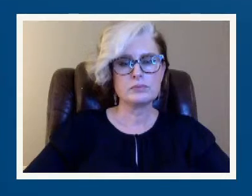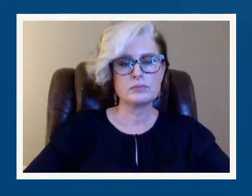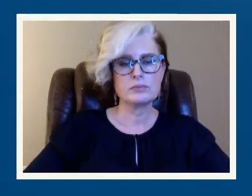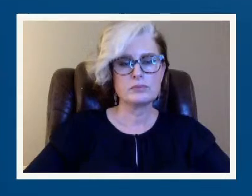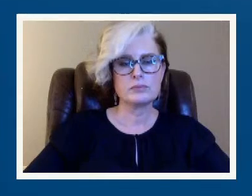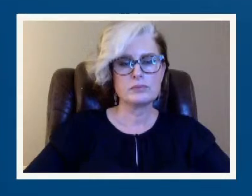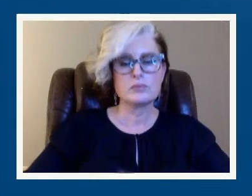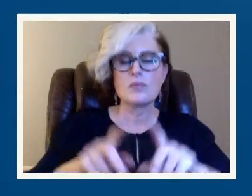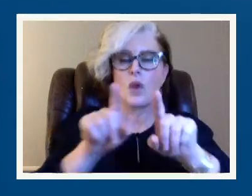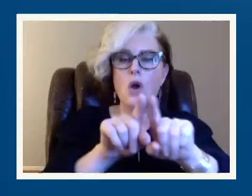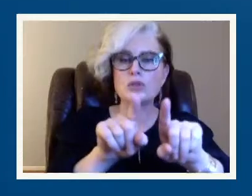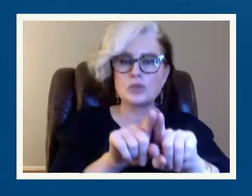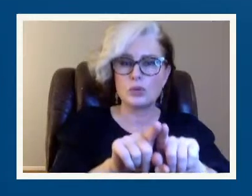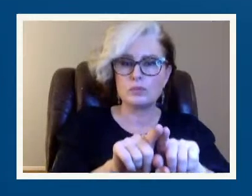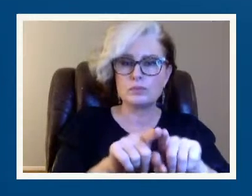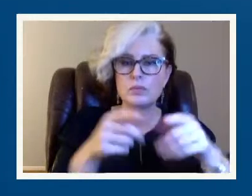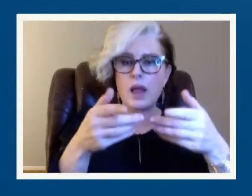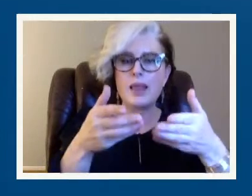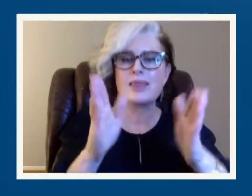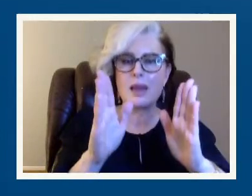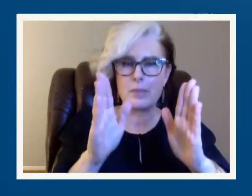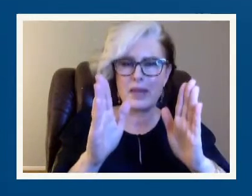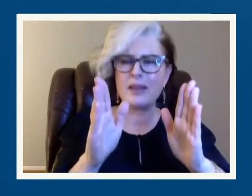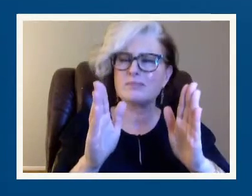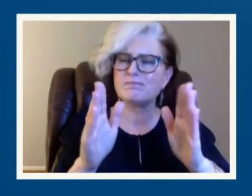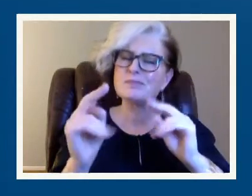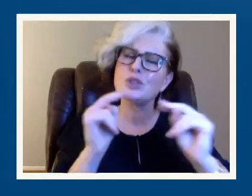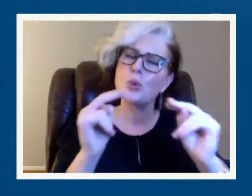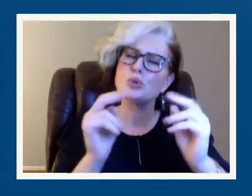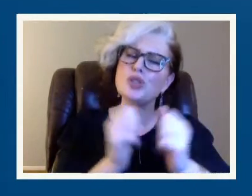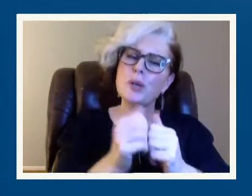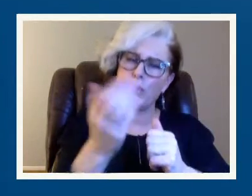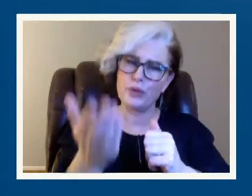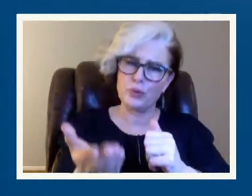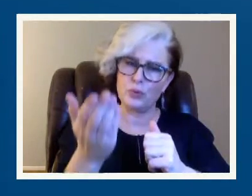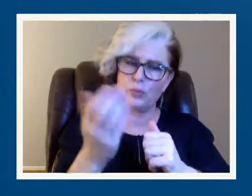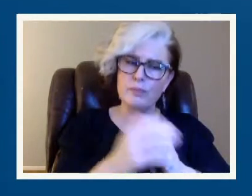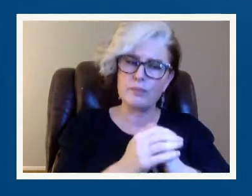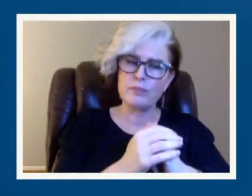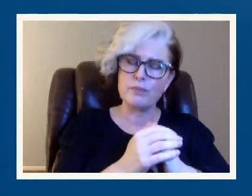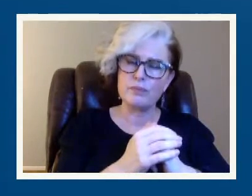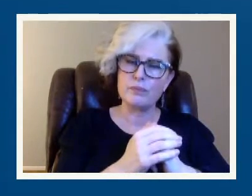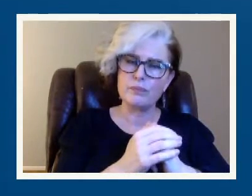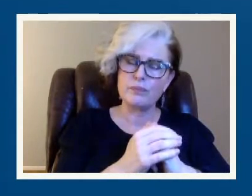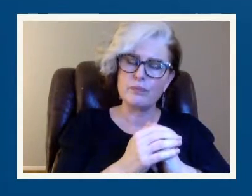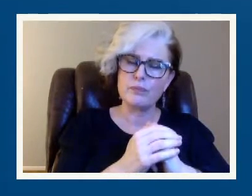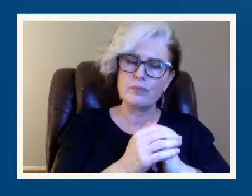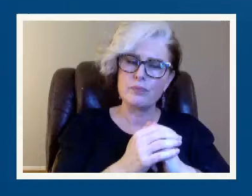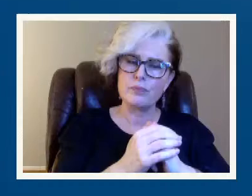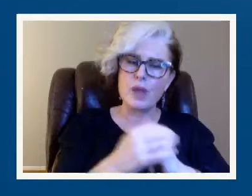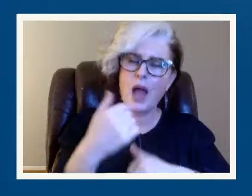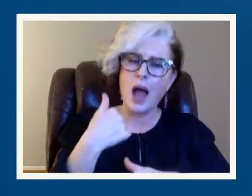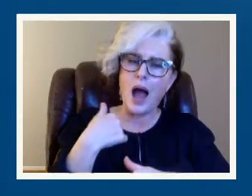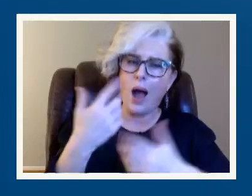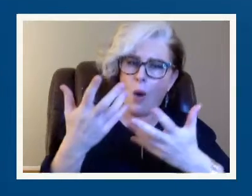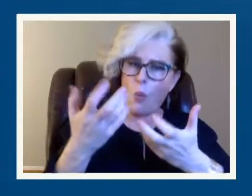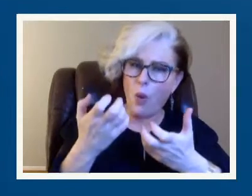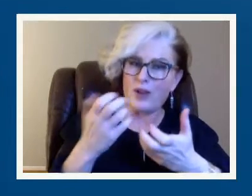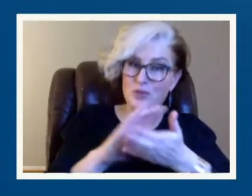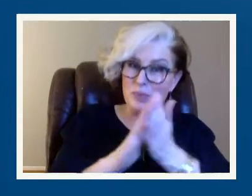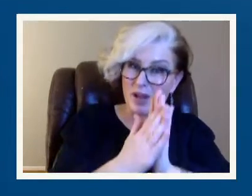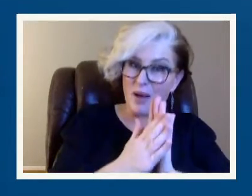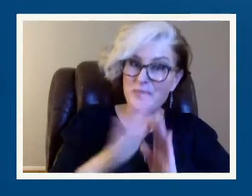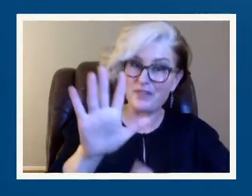And also, let me make you that bargain right now. That bargain is, I want to be that 51st